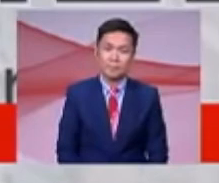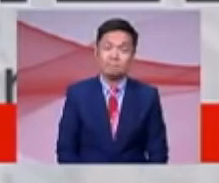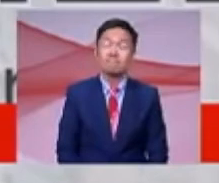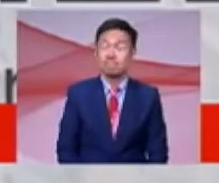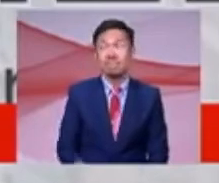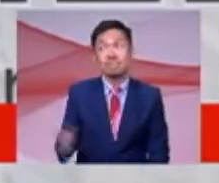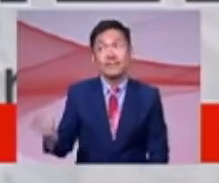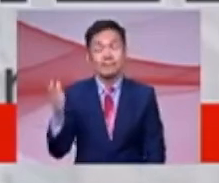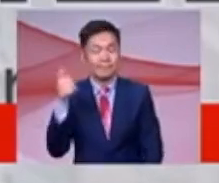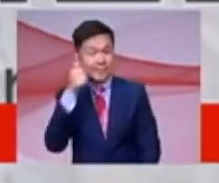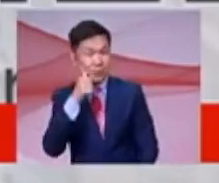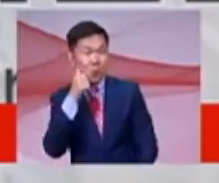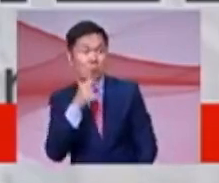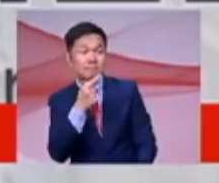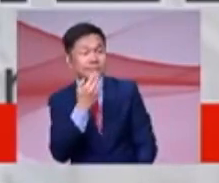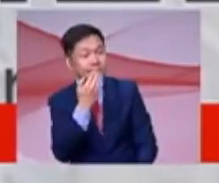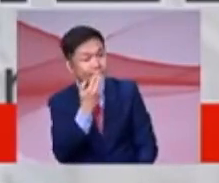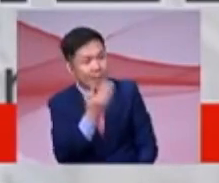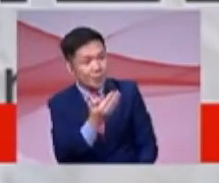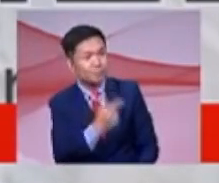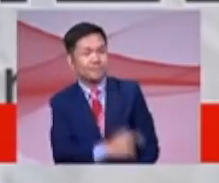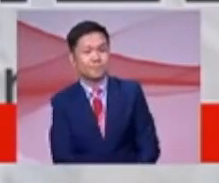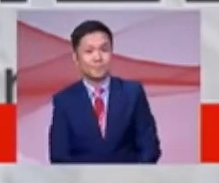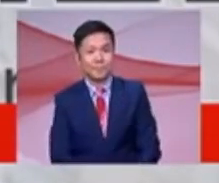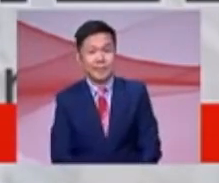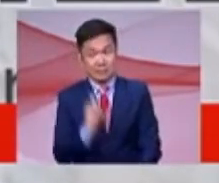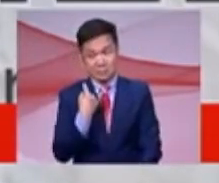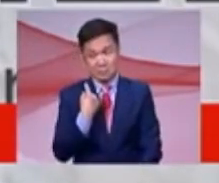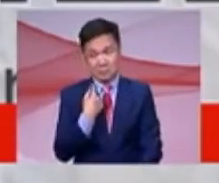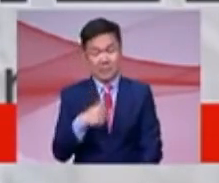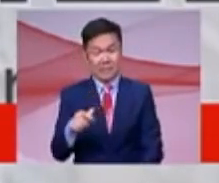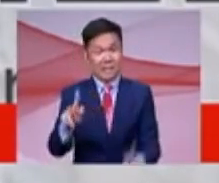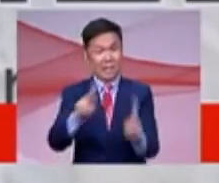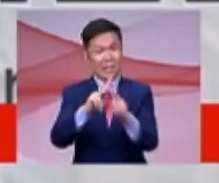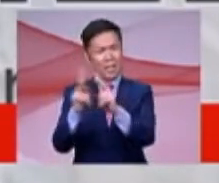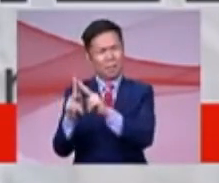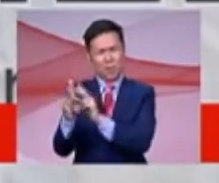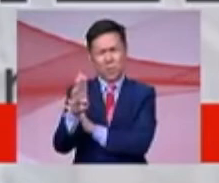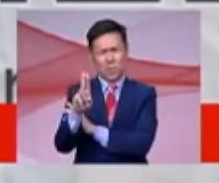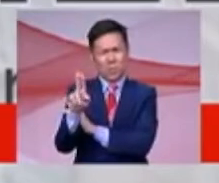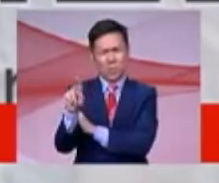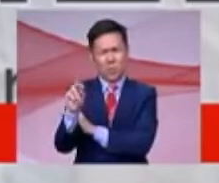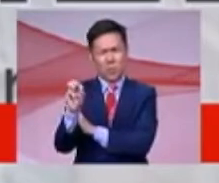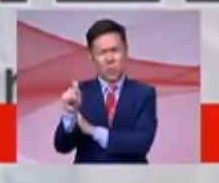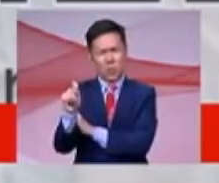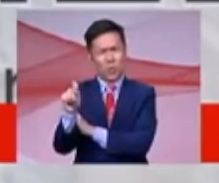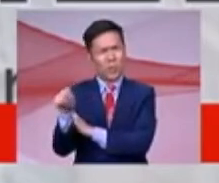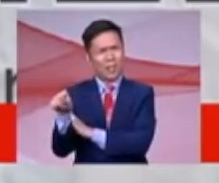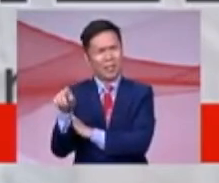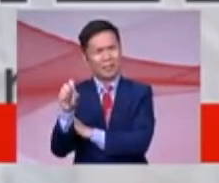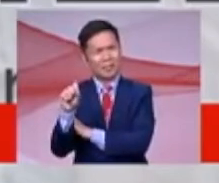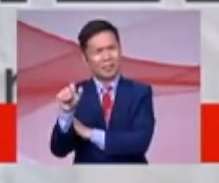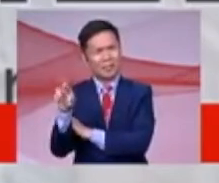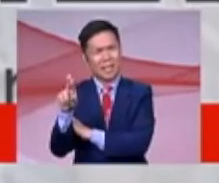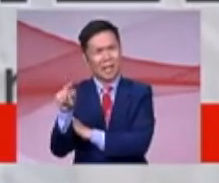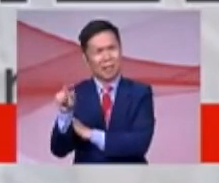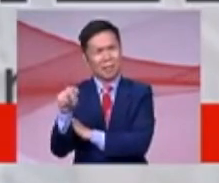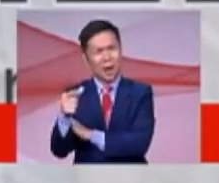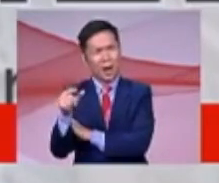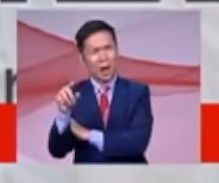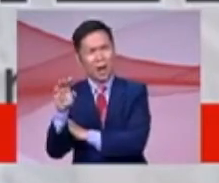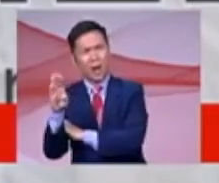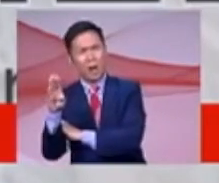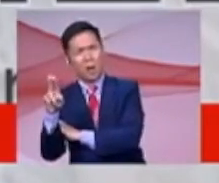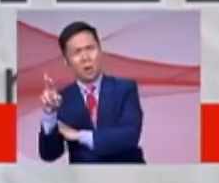Thank you. Just to confirm, earlier you mentioned the Kampung Bunut Sarang Burung case. Is that